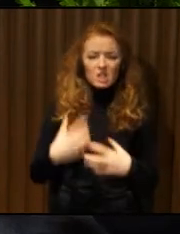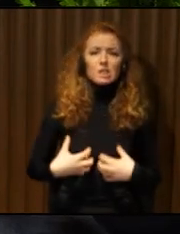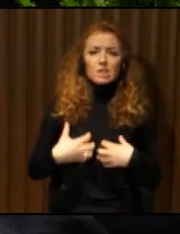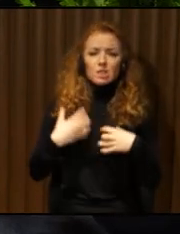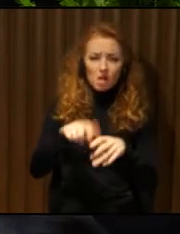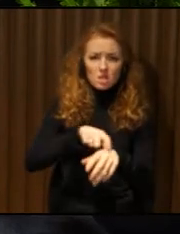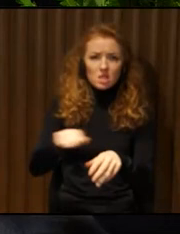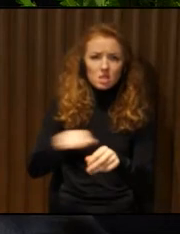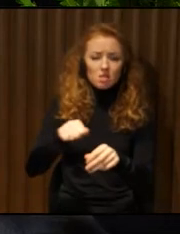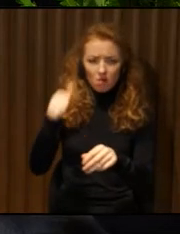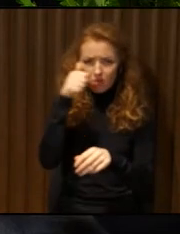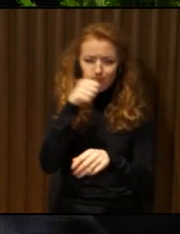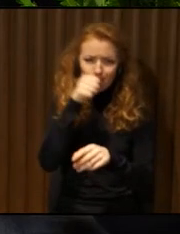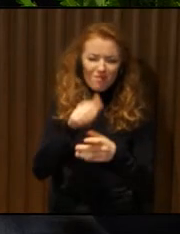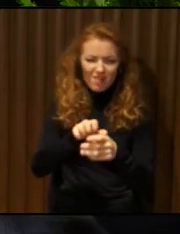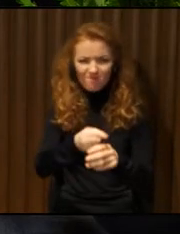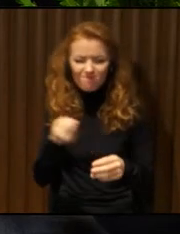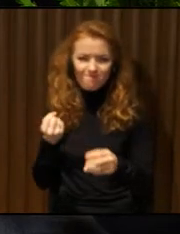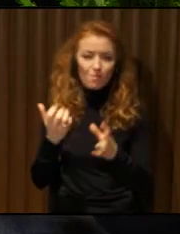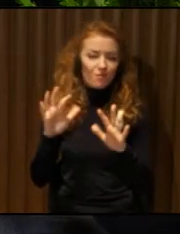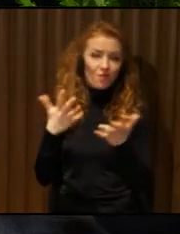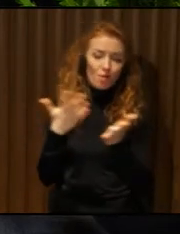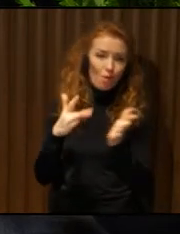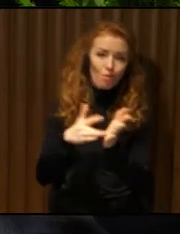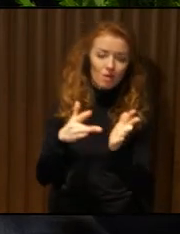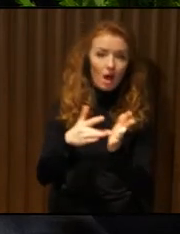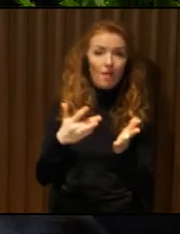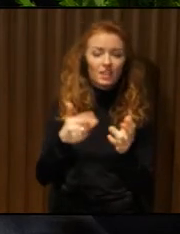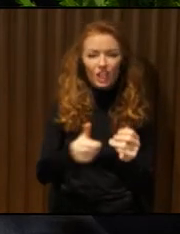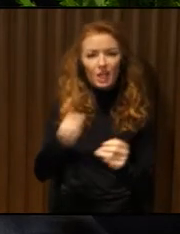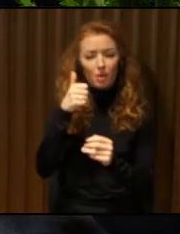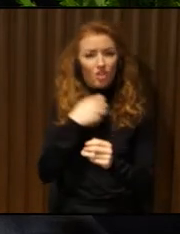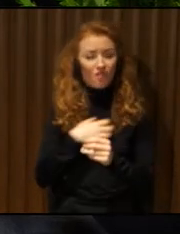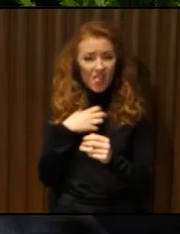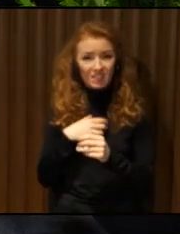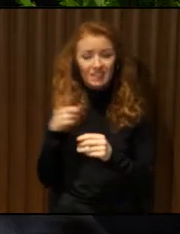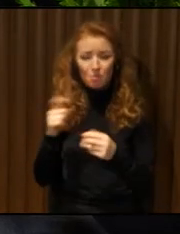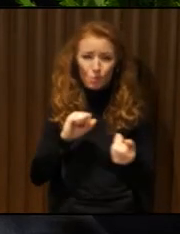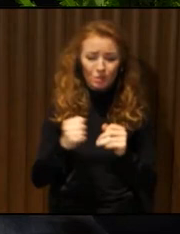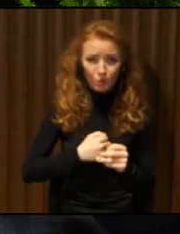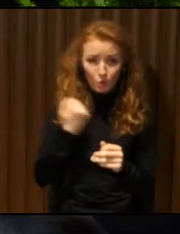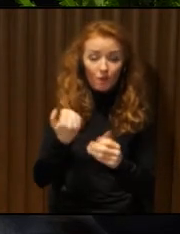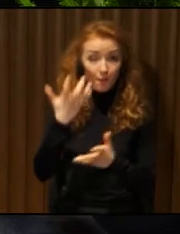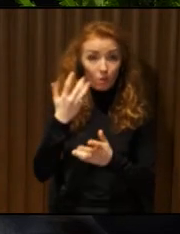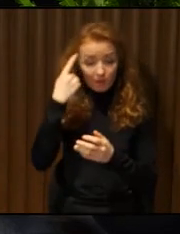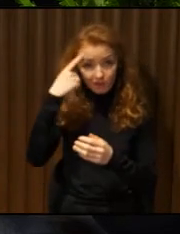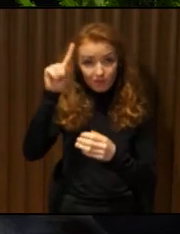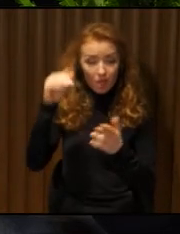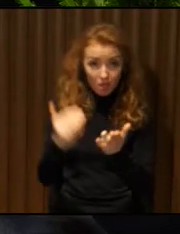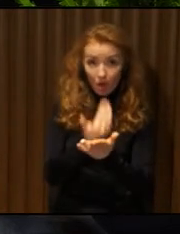disability or something like this. I'm thinking about the whole concept you developed actually goes not only to